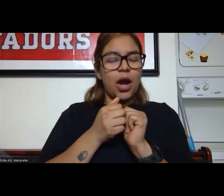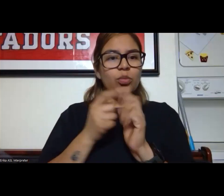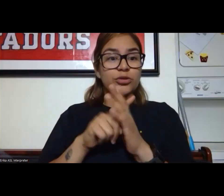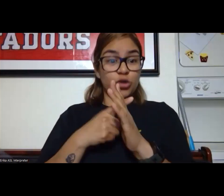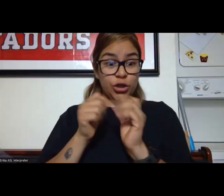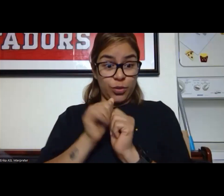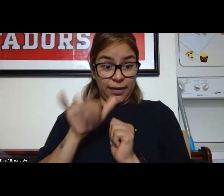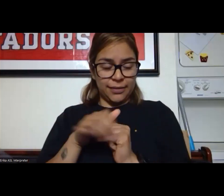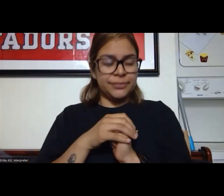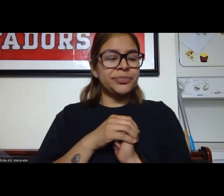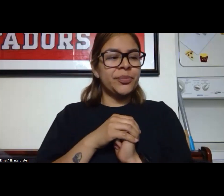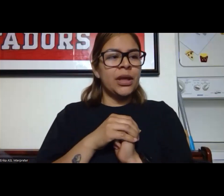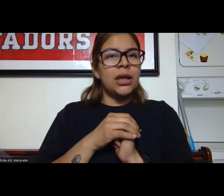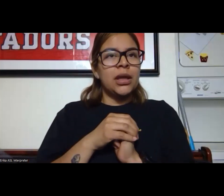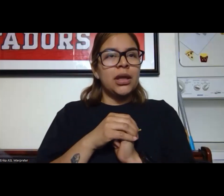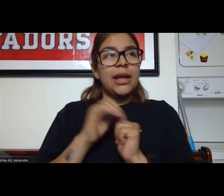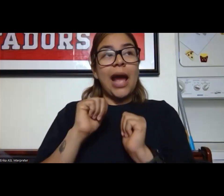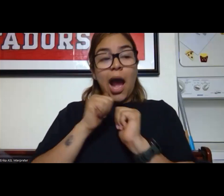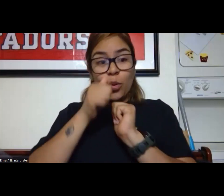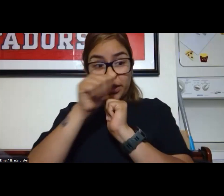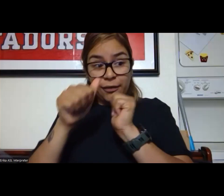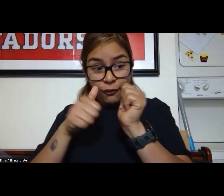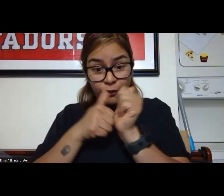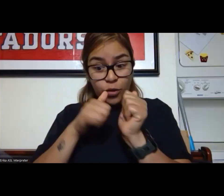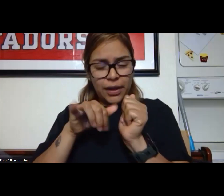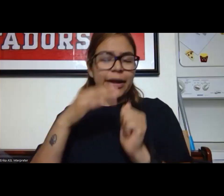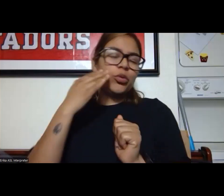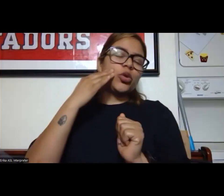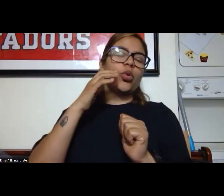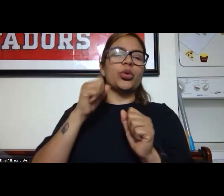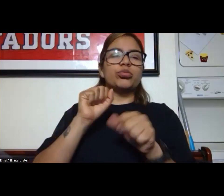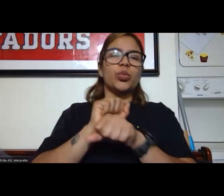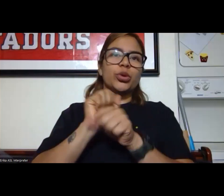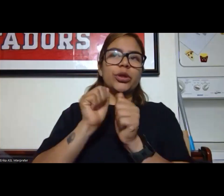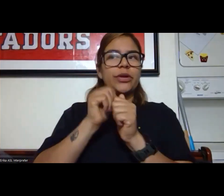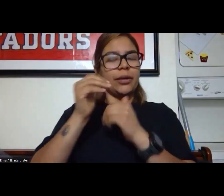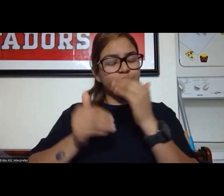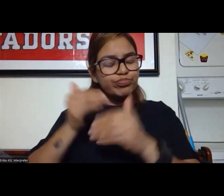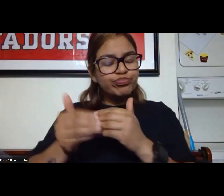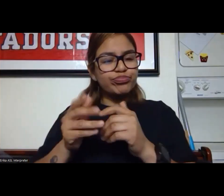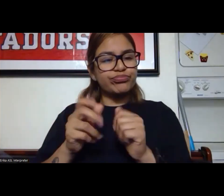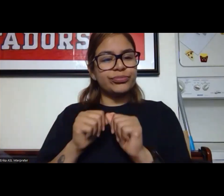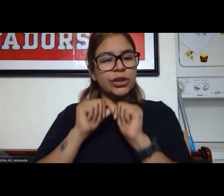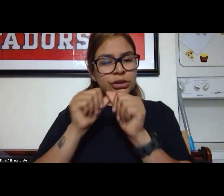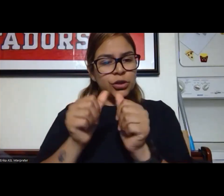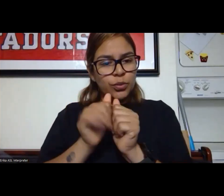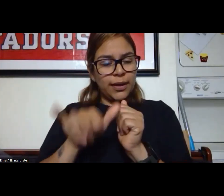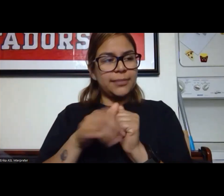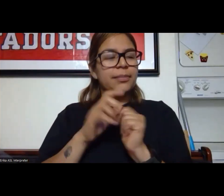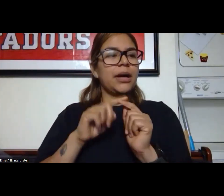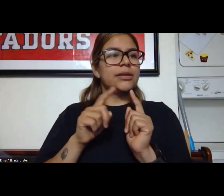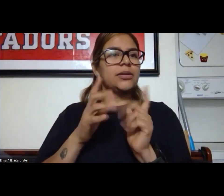into full compliance. We know that it's still a work in progress. And we would ask again